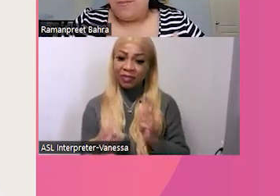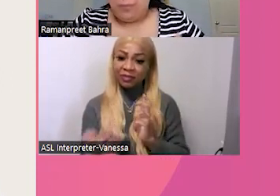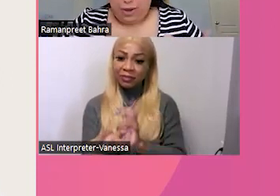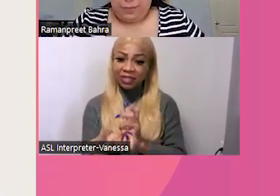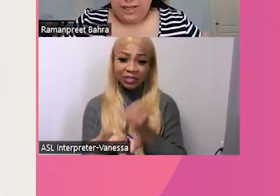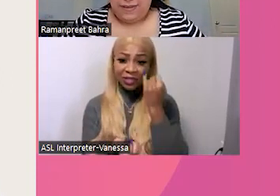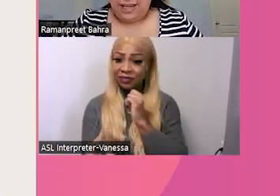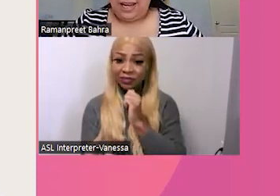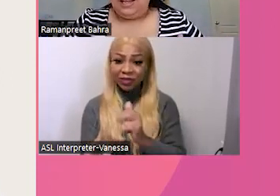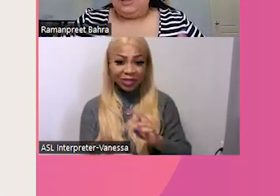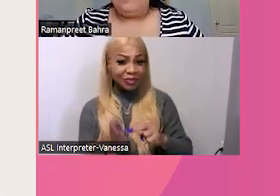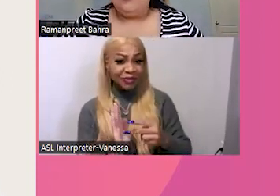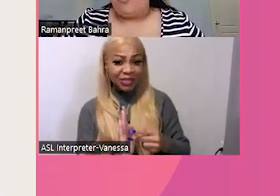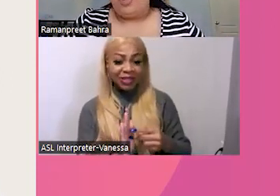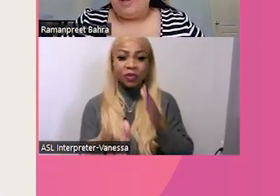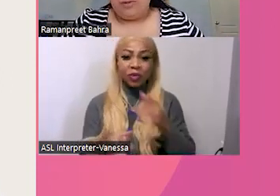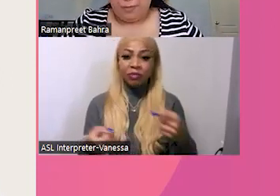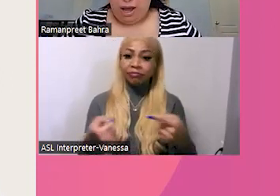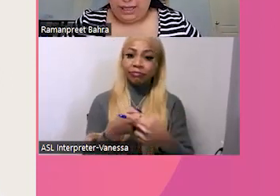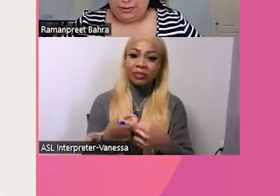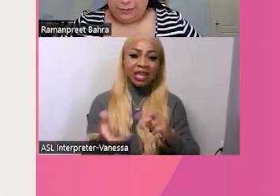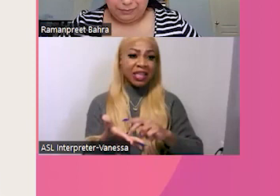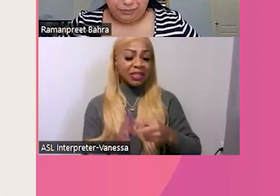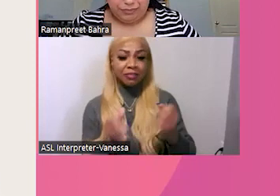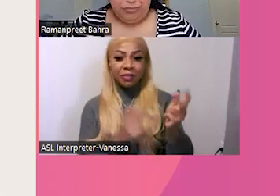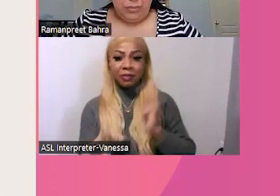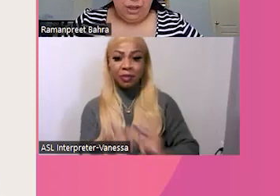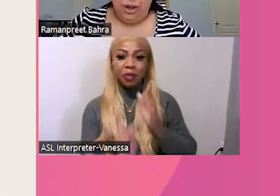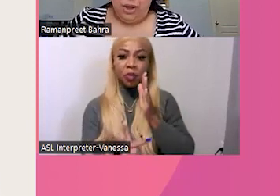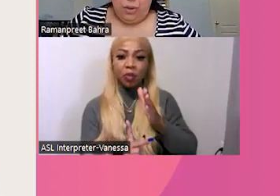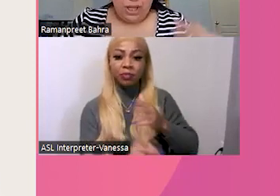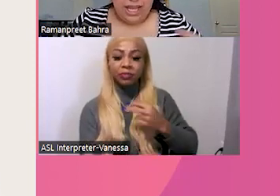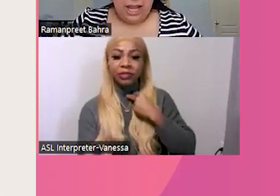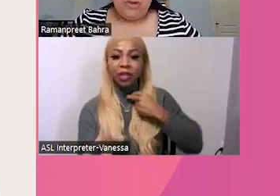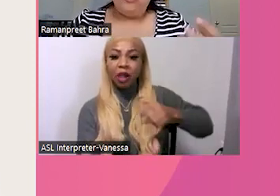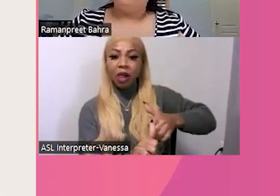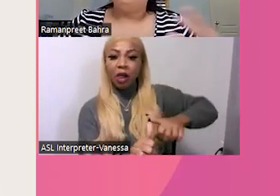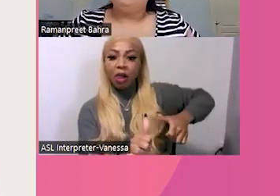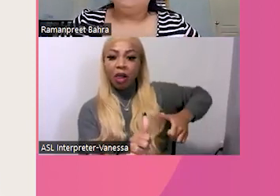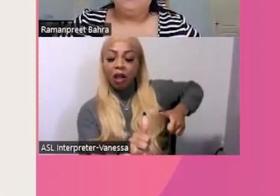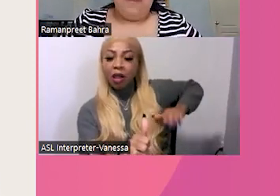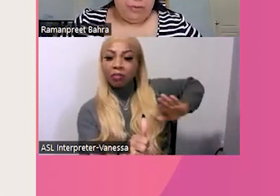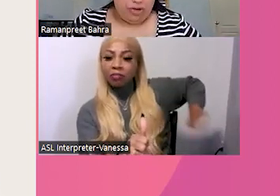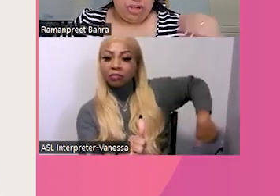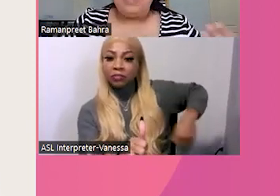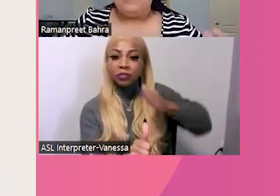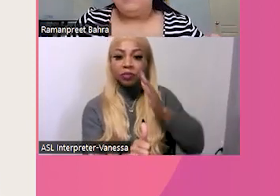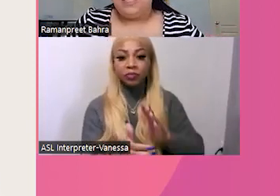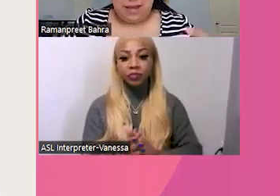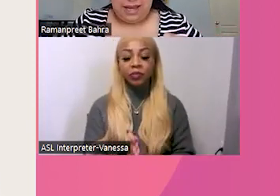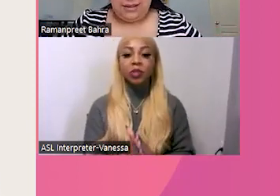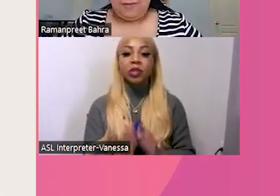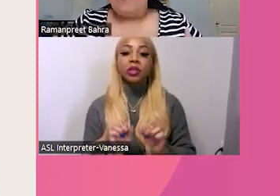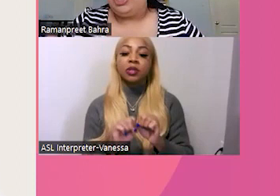we become complicit in leaving so many people behind. When thinking about social justice, social